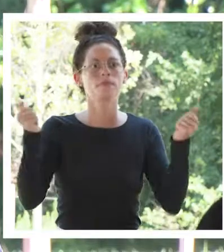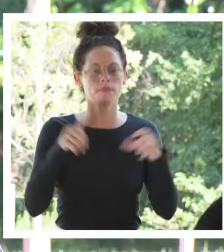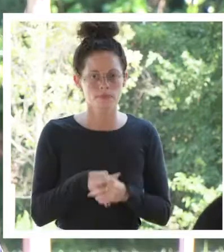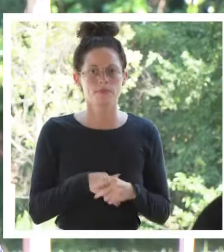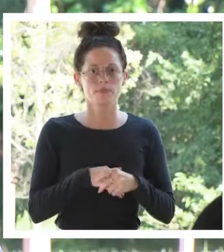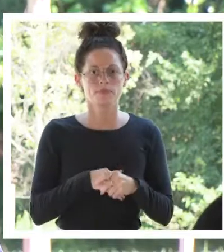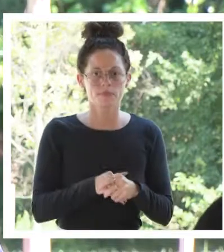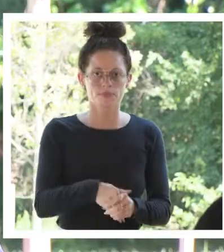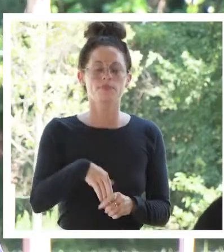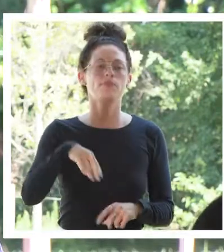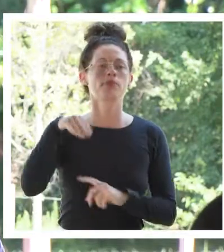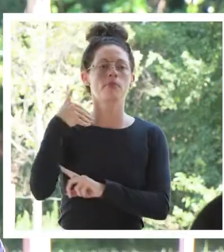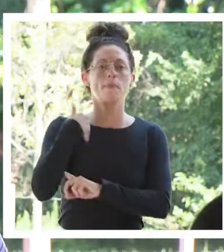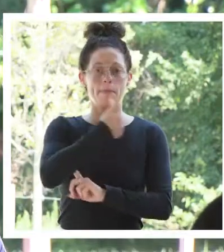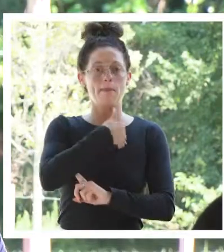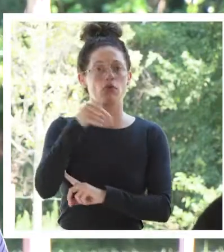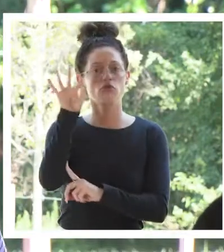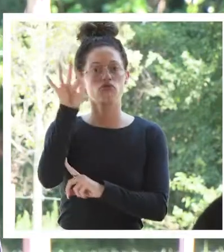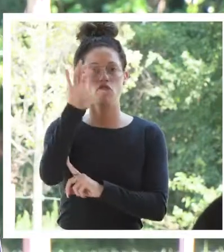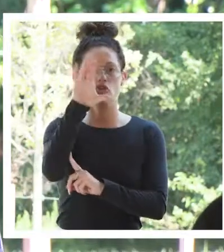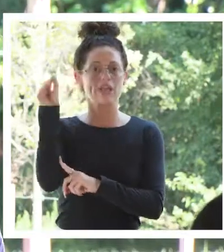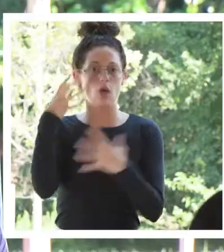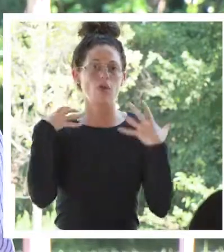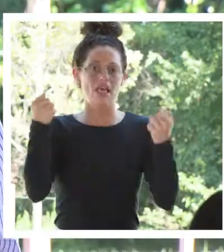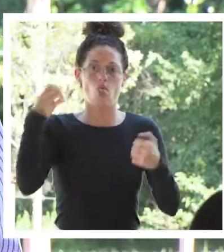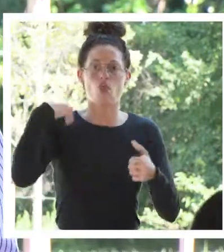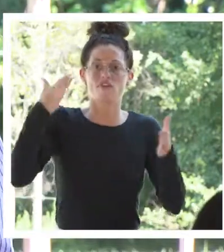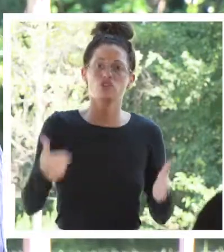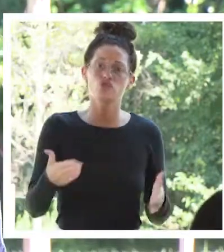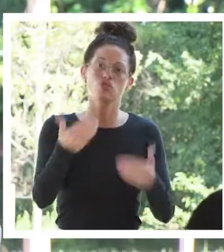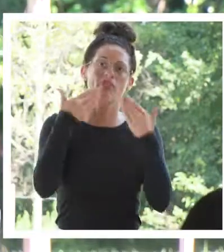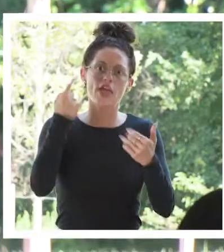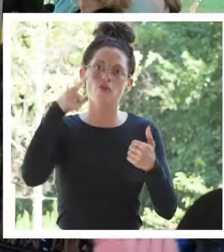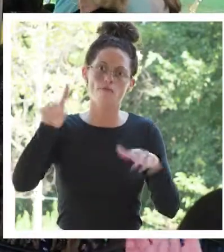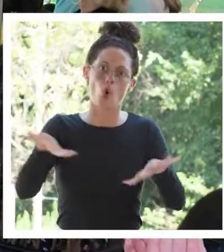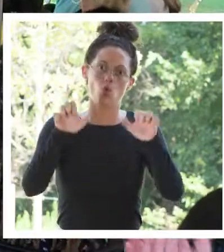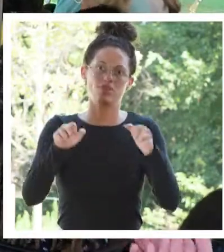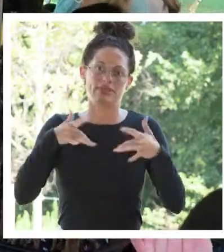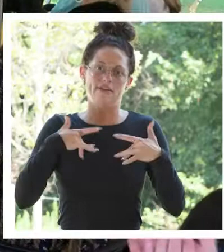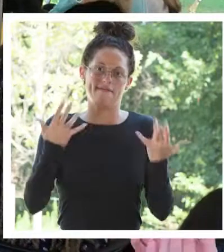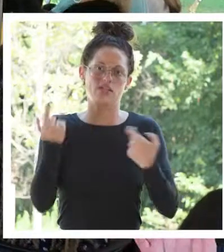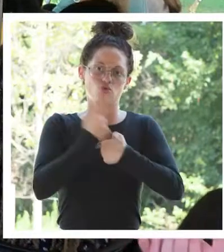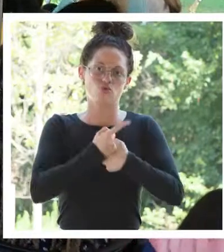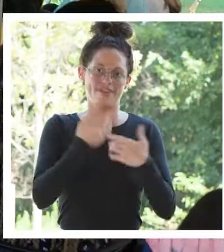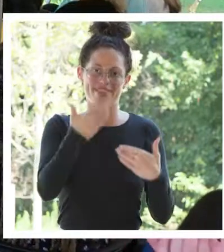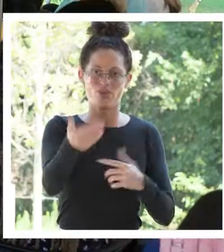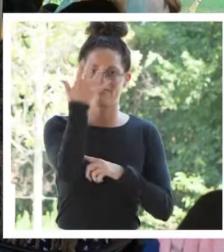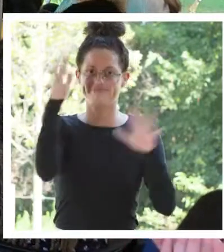Officer, thank you for having us today. Appreciate it.